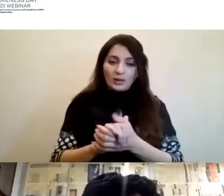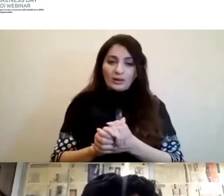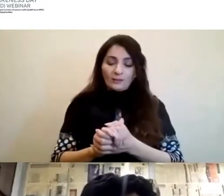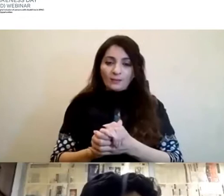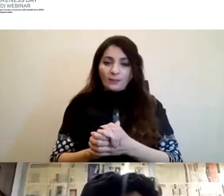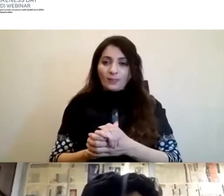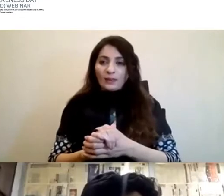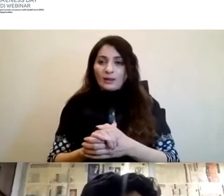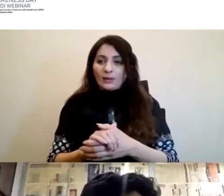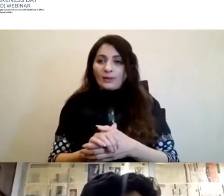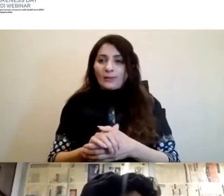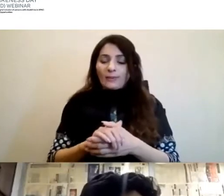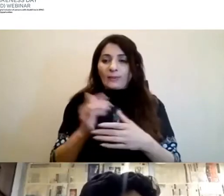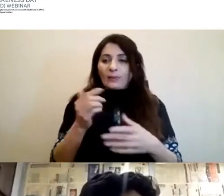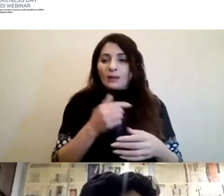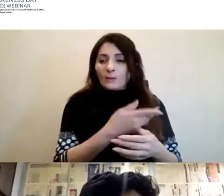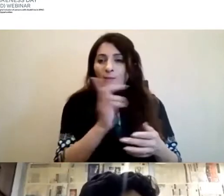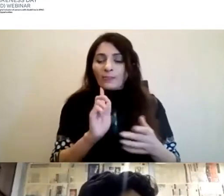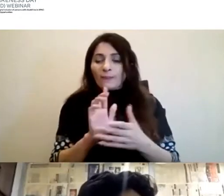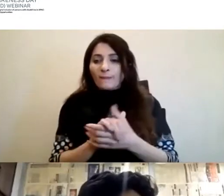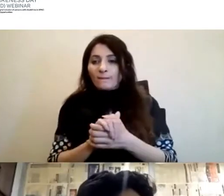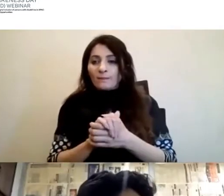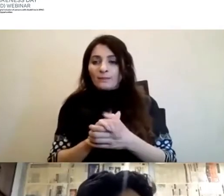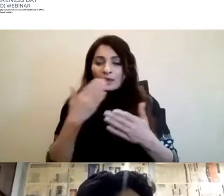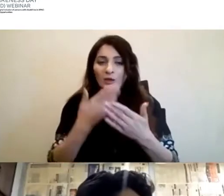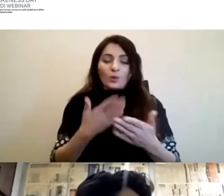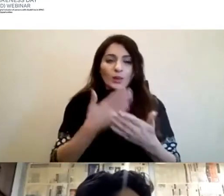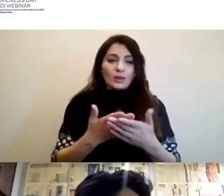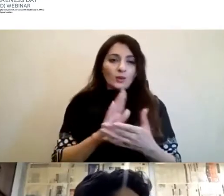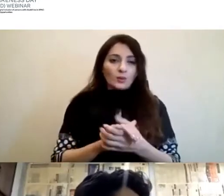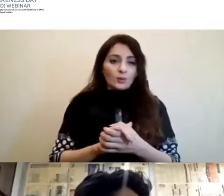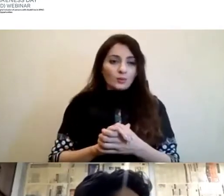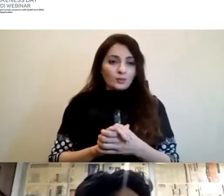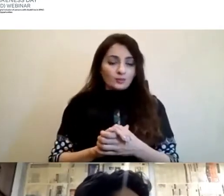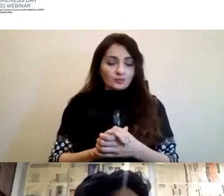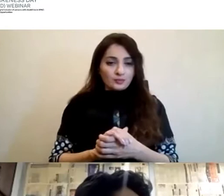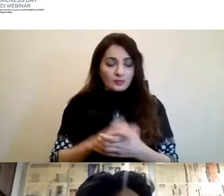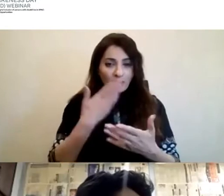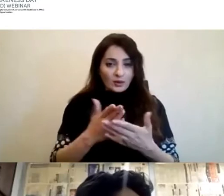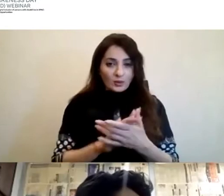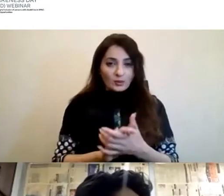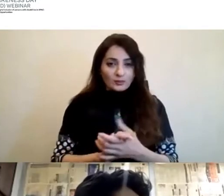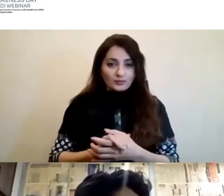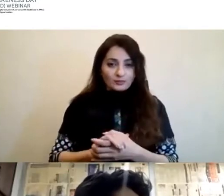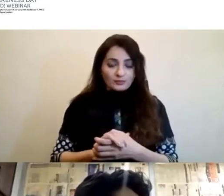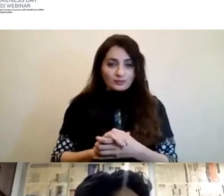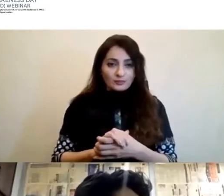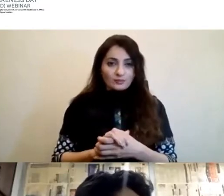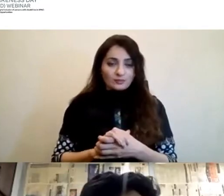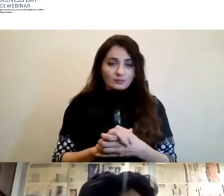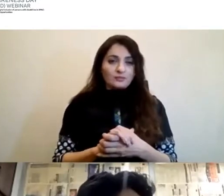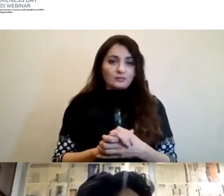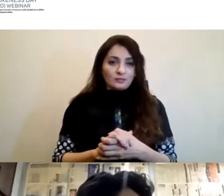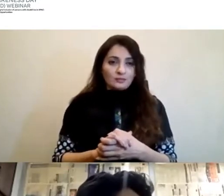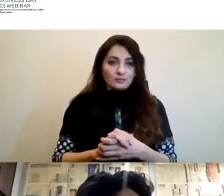where everyone will enjoy equal basis with others. Thank you. Thank you, Lashkar. That's a very important and appropriate note for us